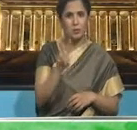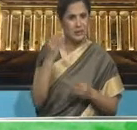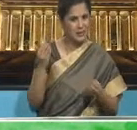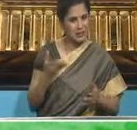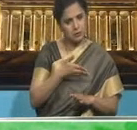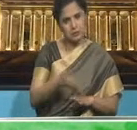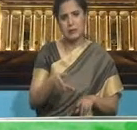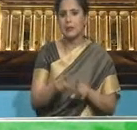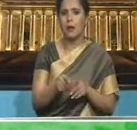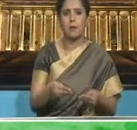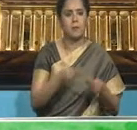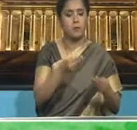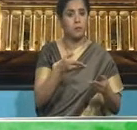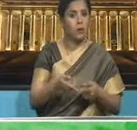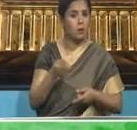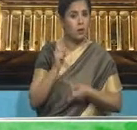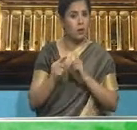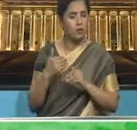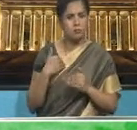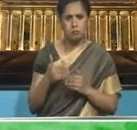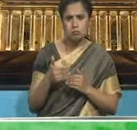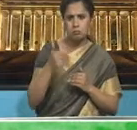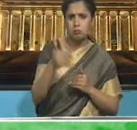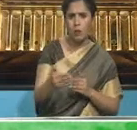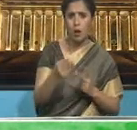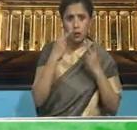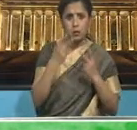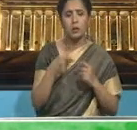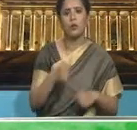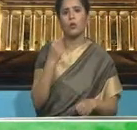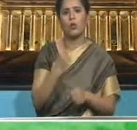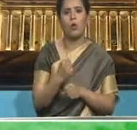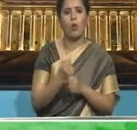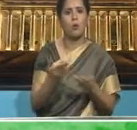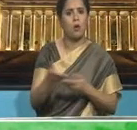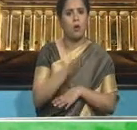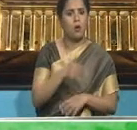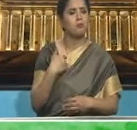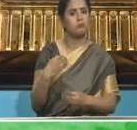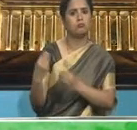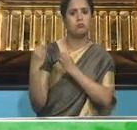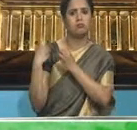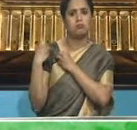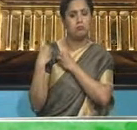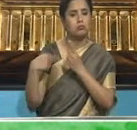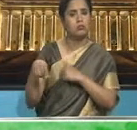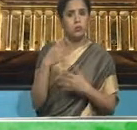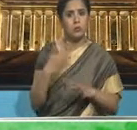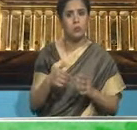this historic move, the government has undertaken the responsibility of